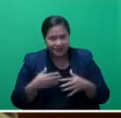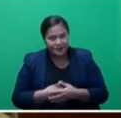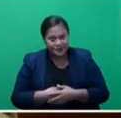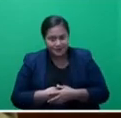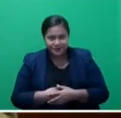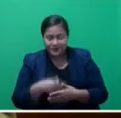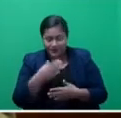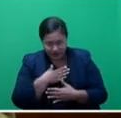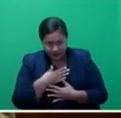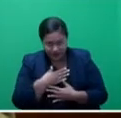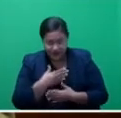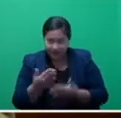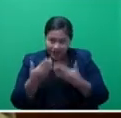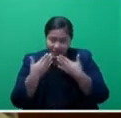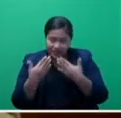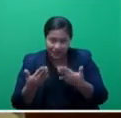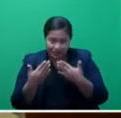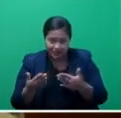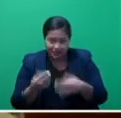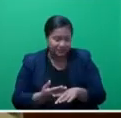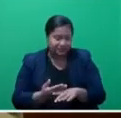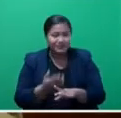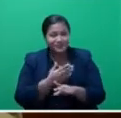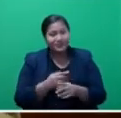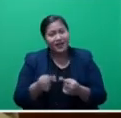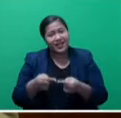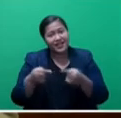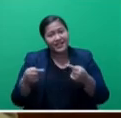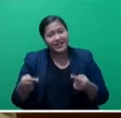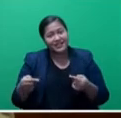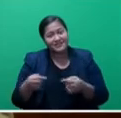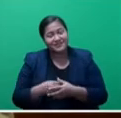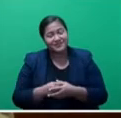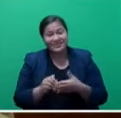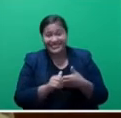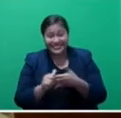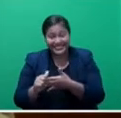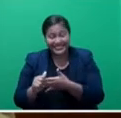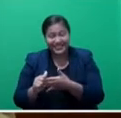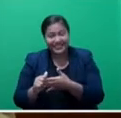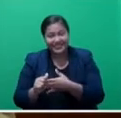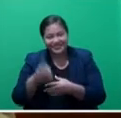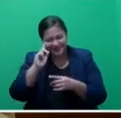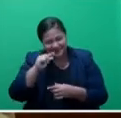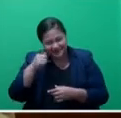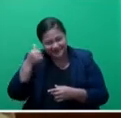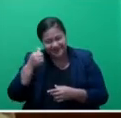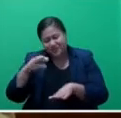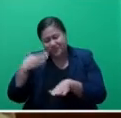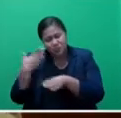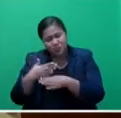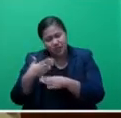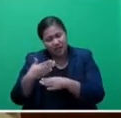my sincere gratitude and thank my former leader, Honorable Major General Sitiveni Rumbuka, for his